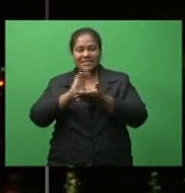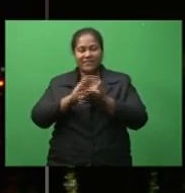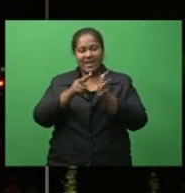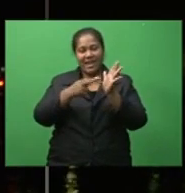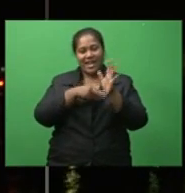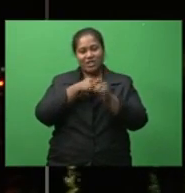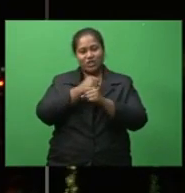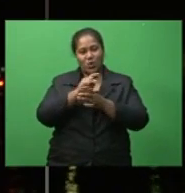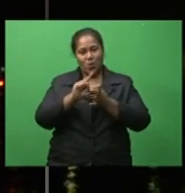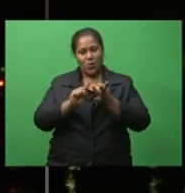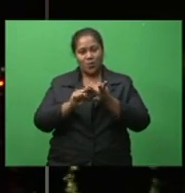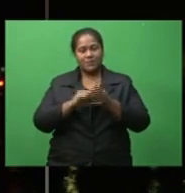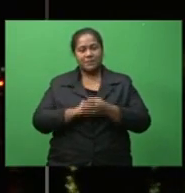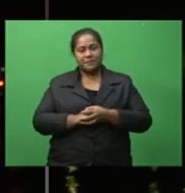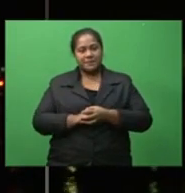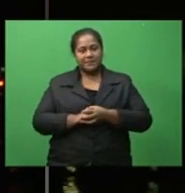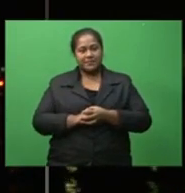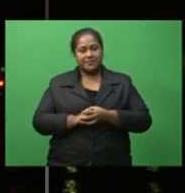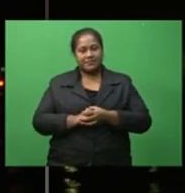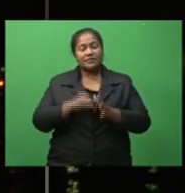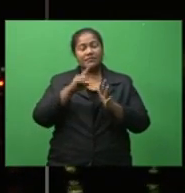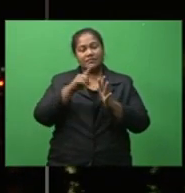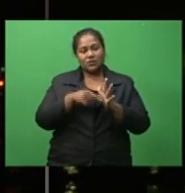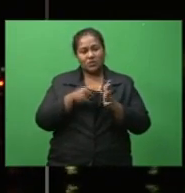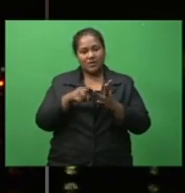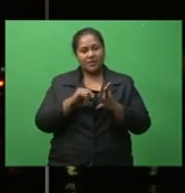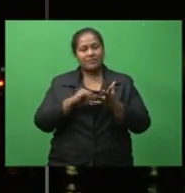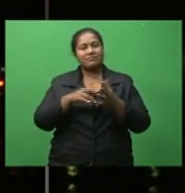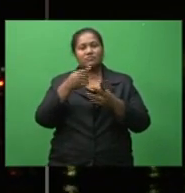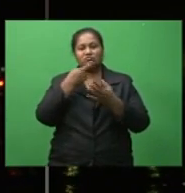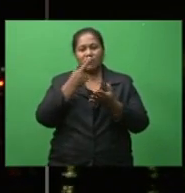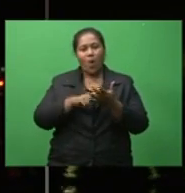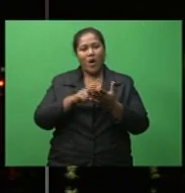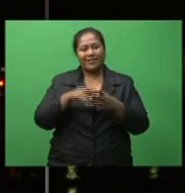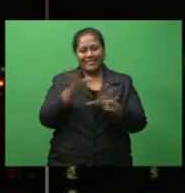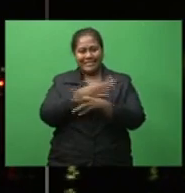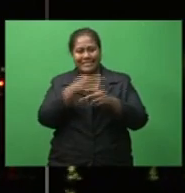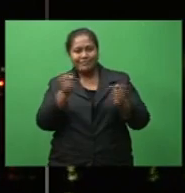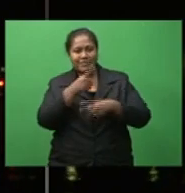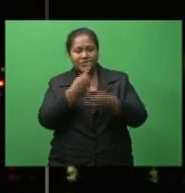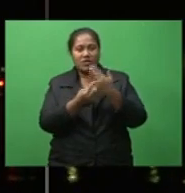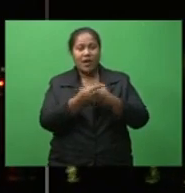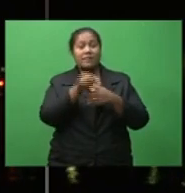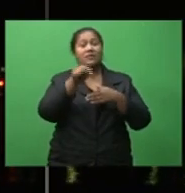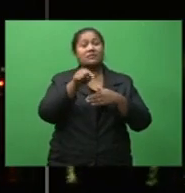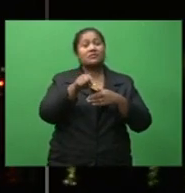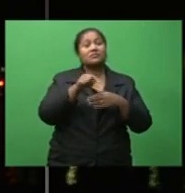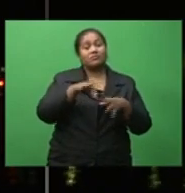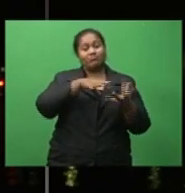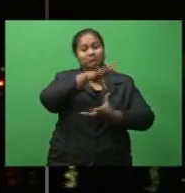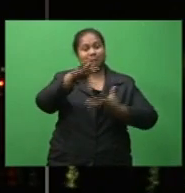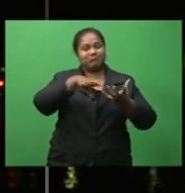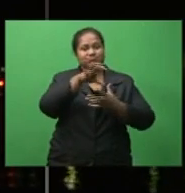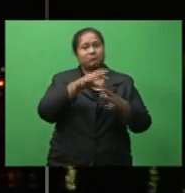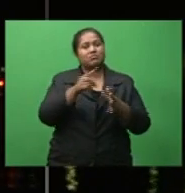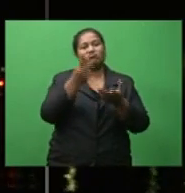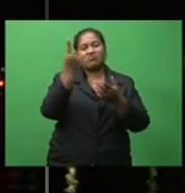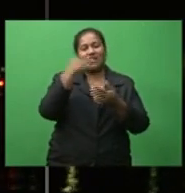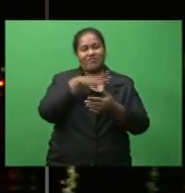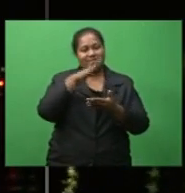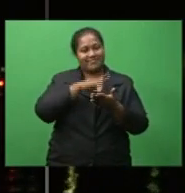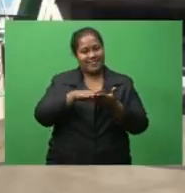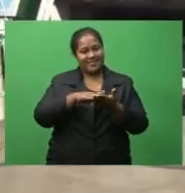non-government organizations. Josina Nunga reports the damage cost left by TC Harold stands at over $100 million.